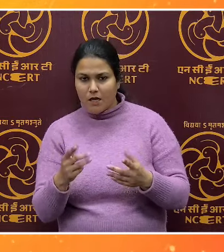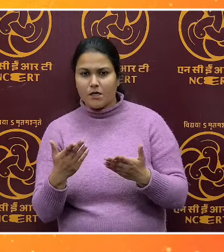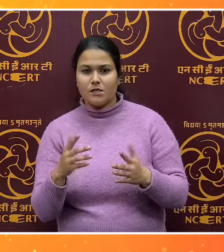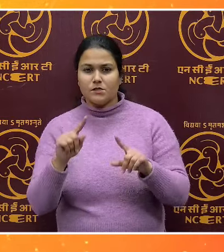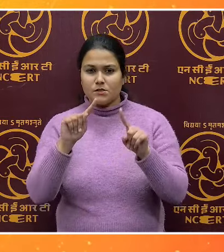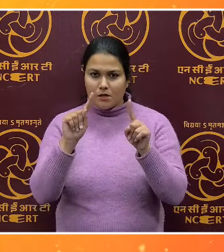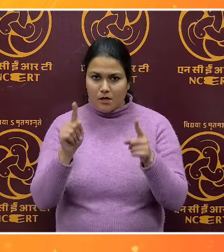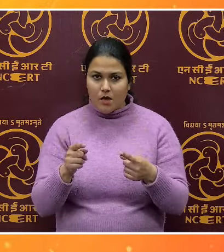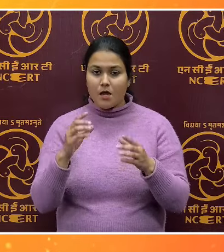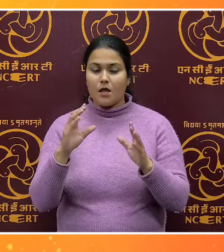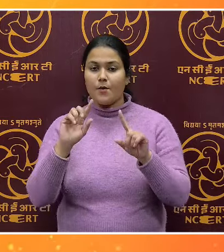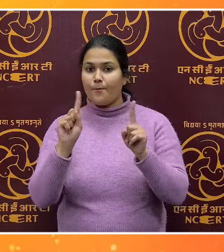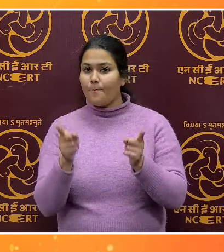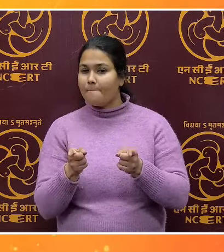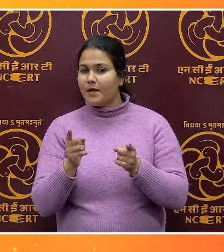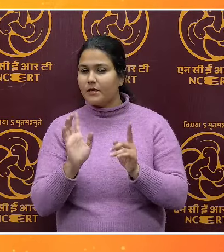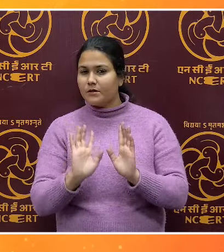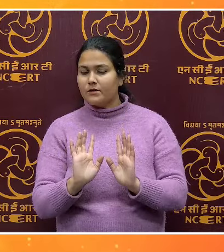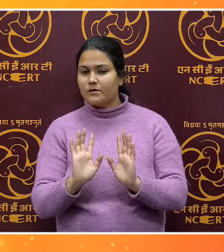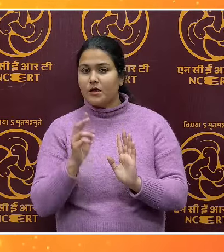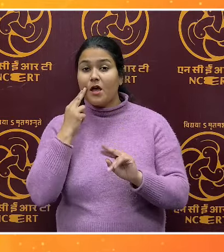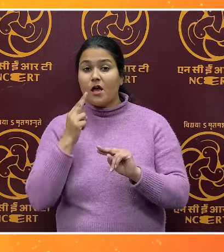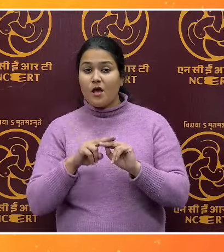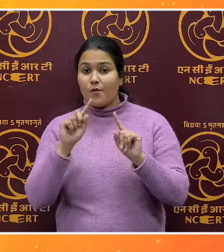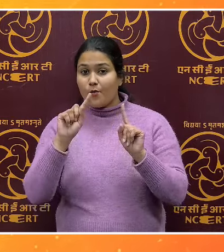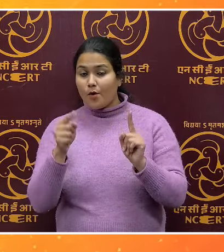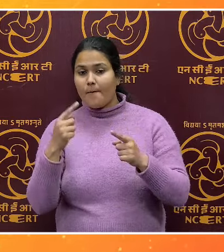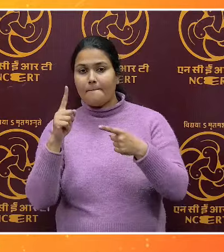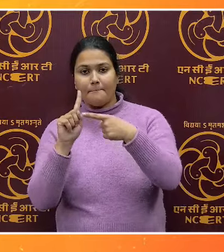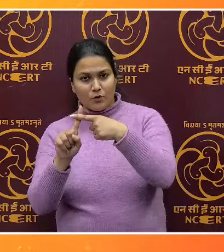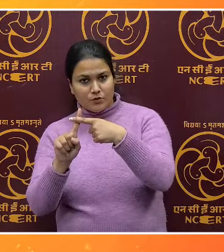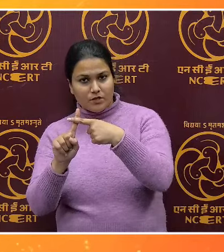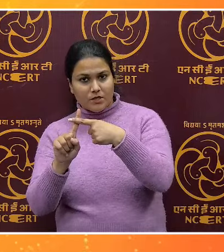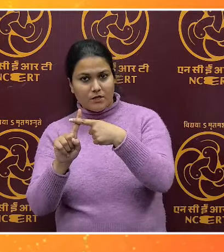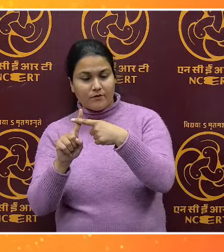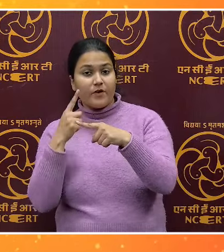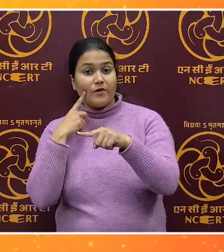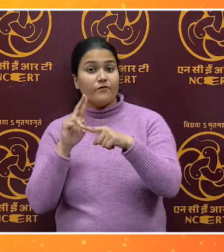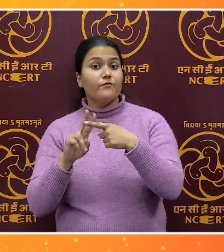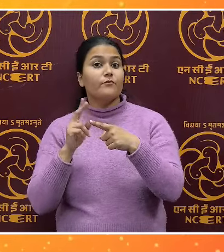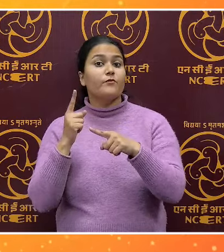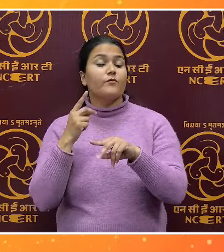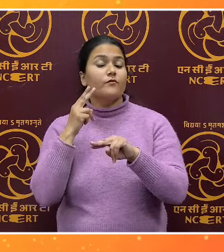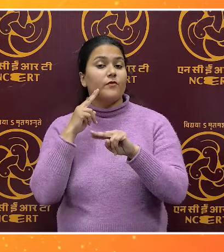counter ions. If it is positive species